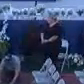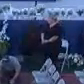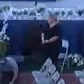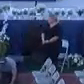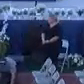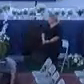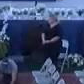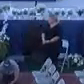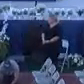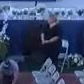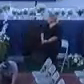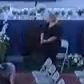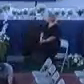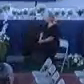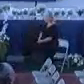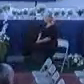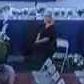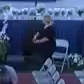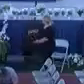All right.